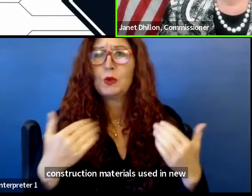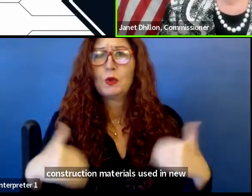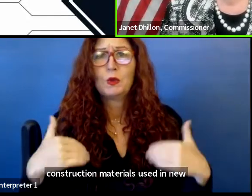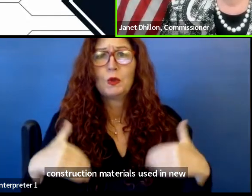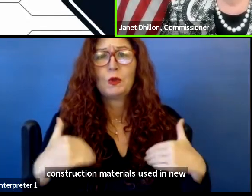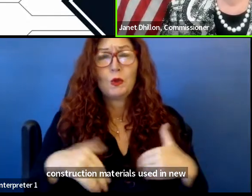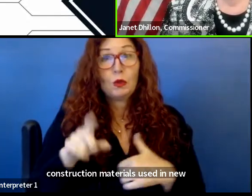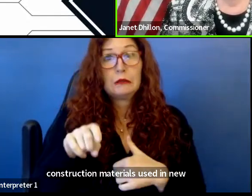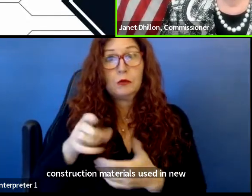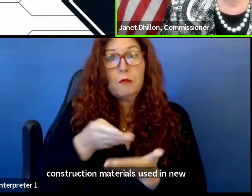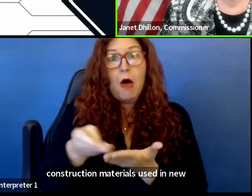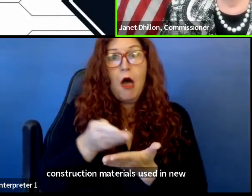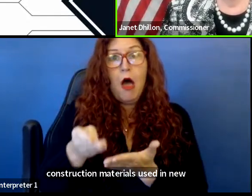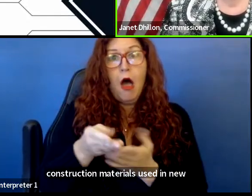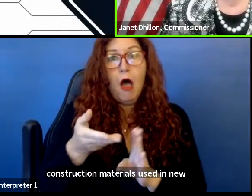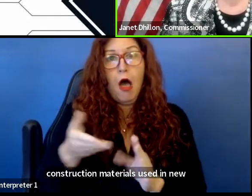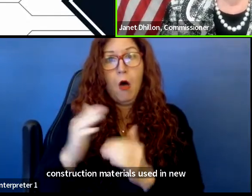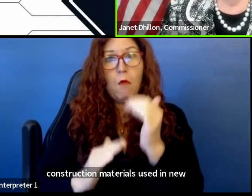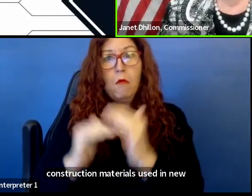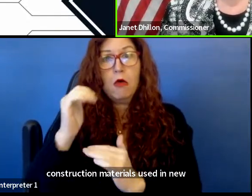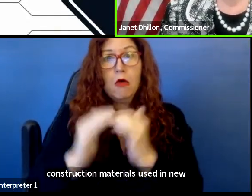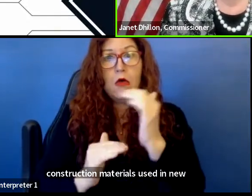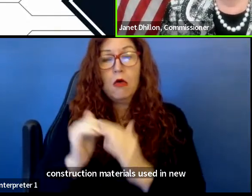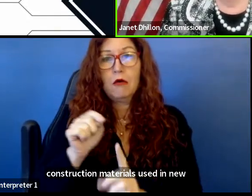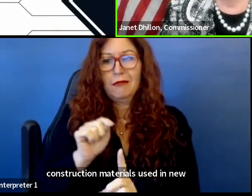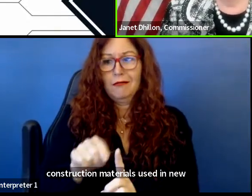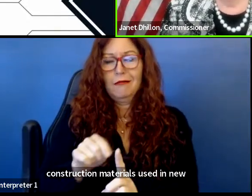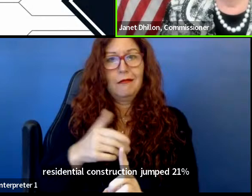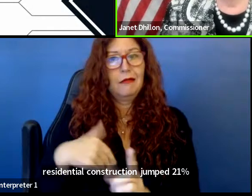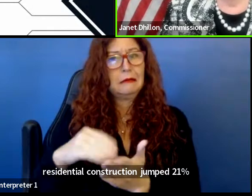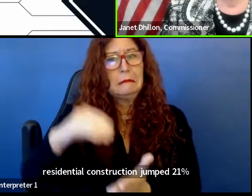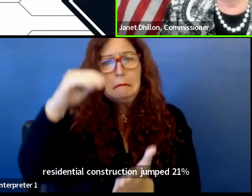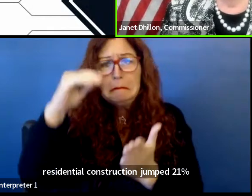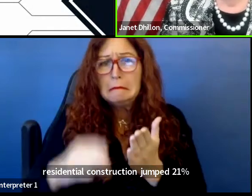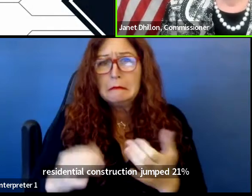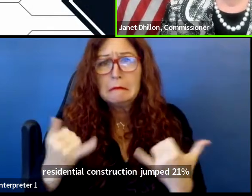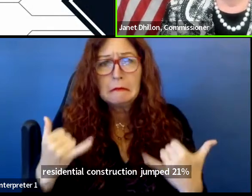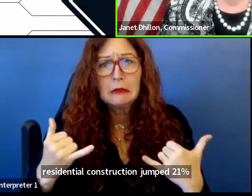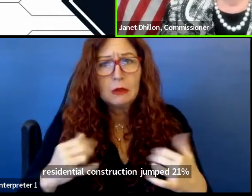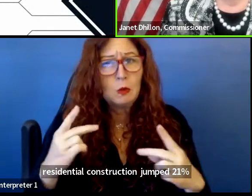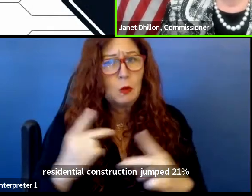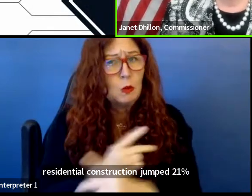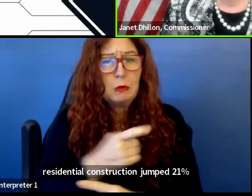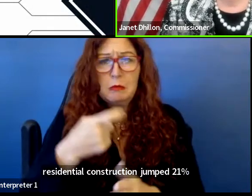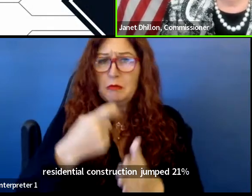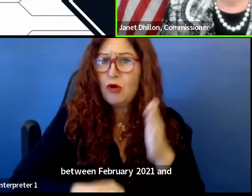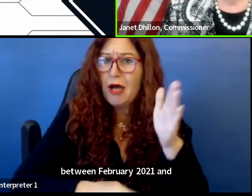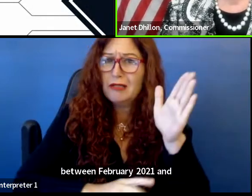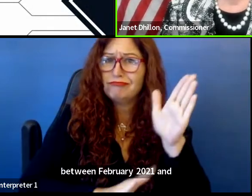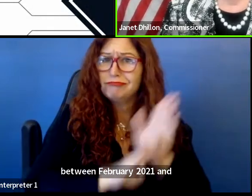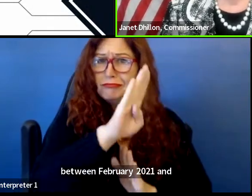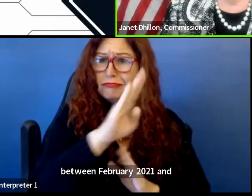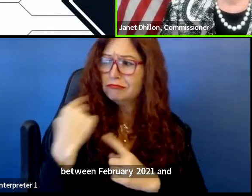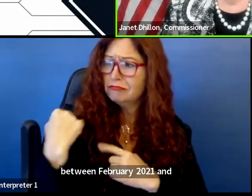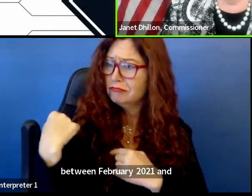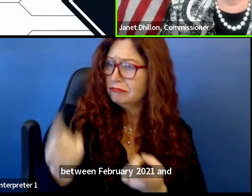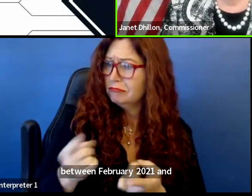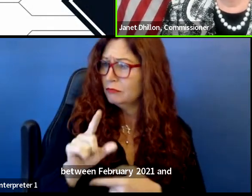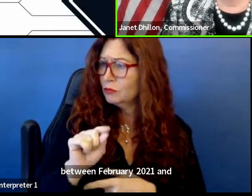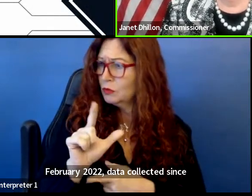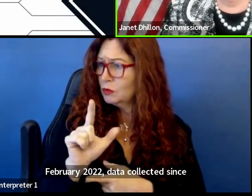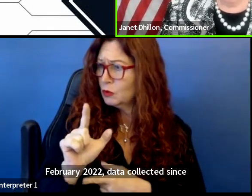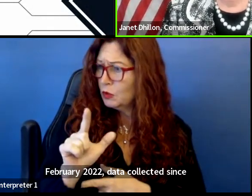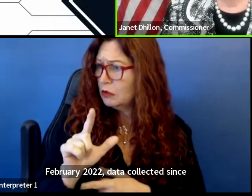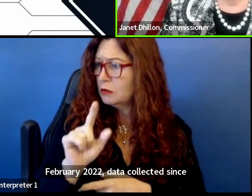percent between february 2021 and february 2022 and data collected since then suggests that these